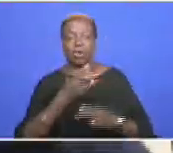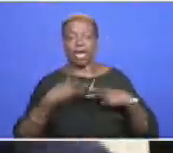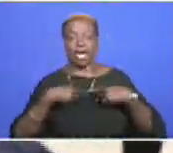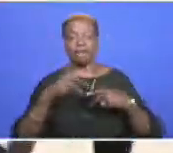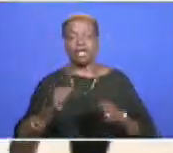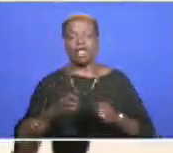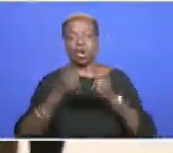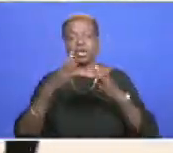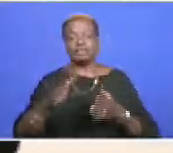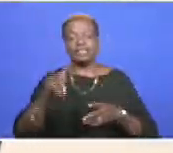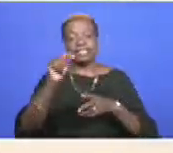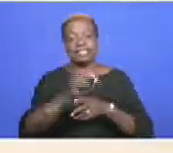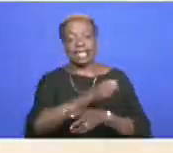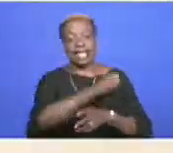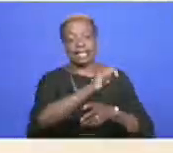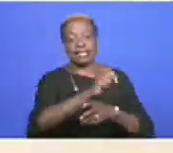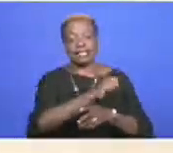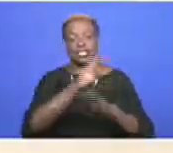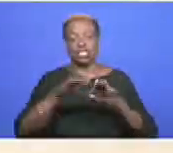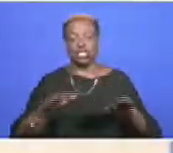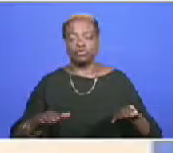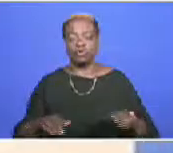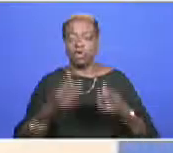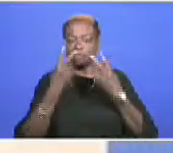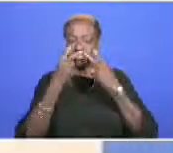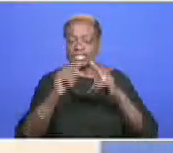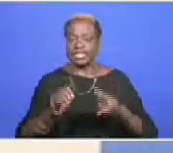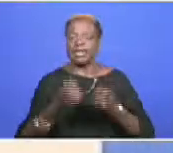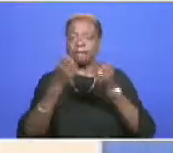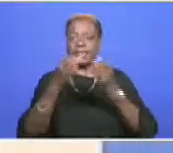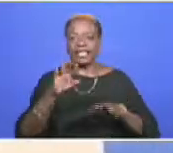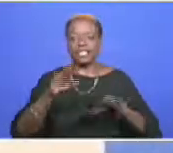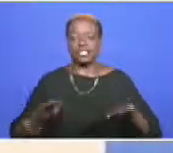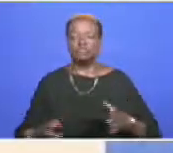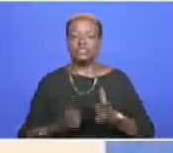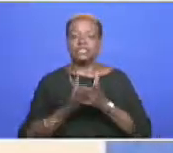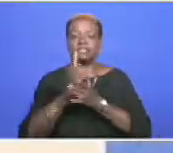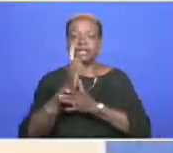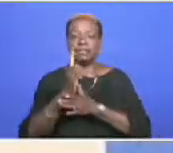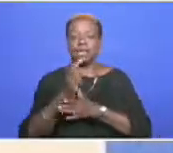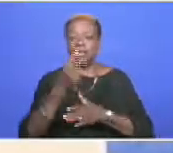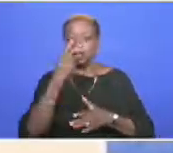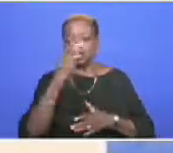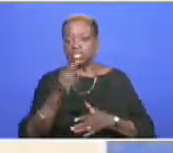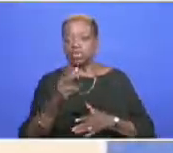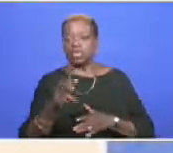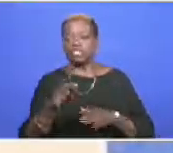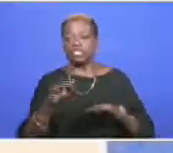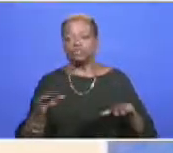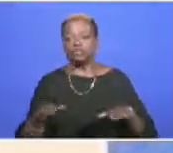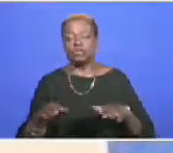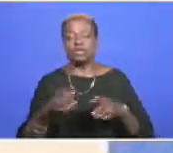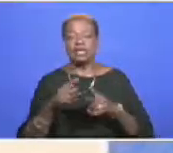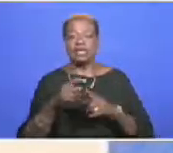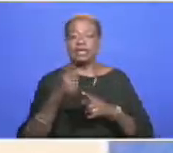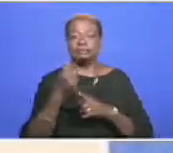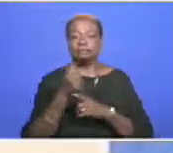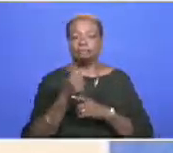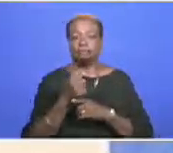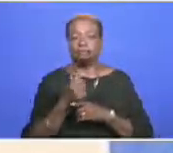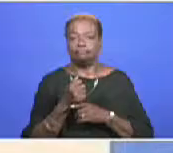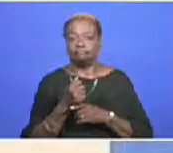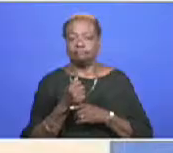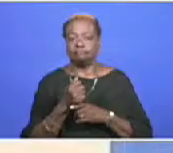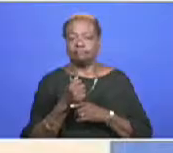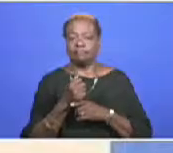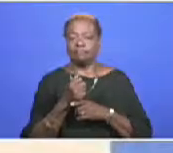definitely risen over the years, so we're definitely seeing a lot of the kids develop. I had some kids who were in my 7 and 8 group last year, and now they're in 9 and 10, and I've definitely seen a big